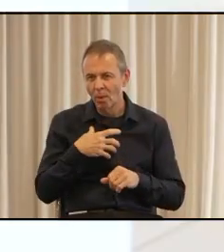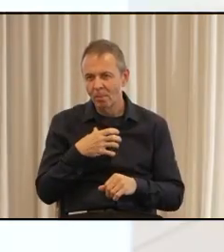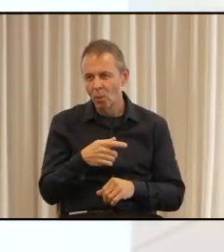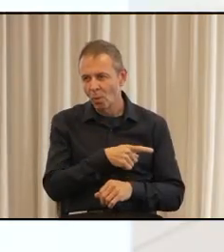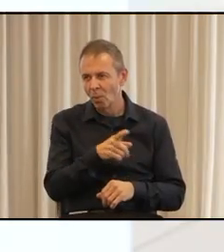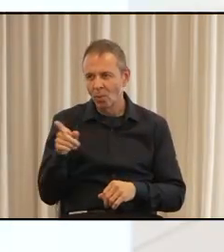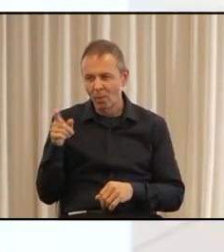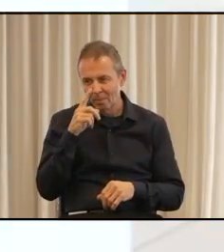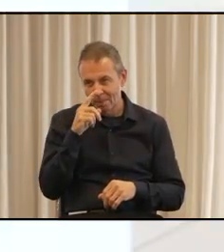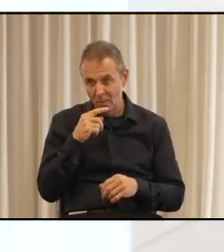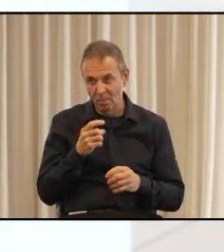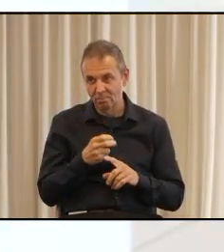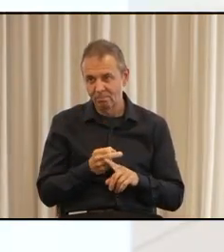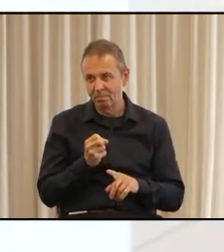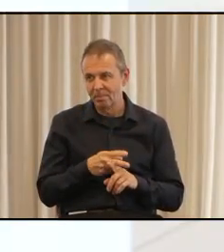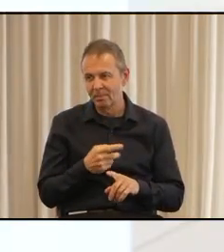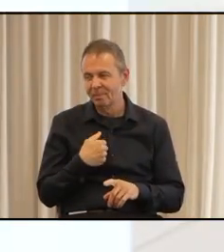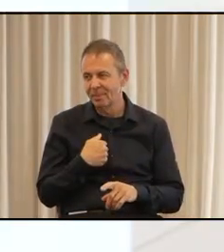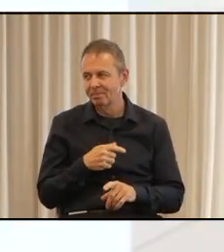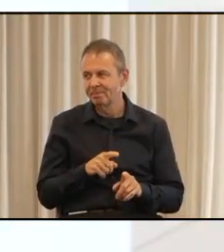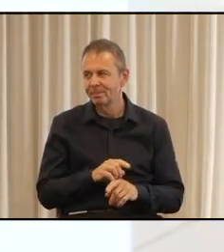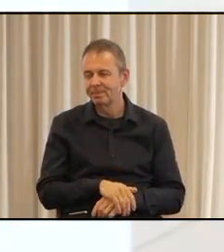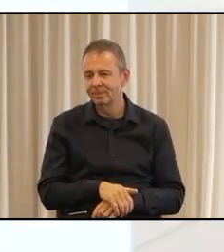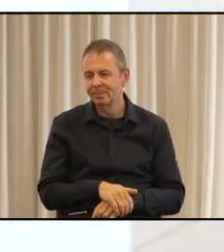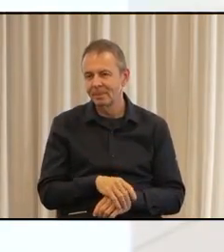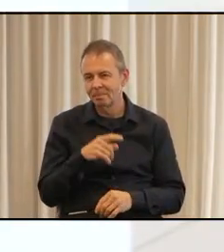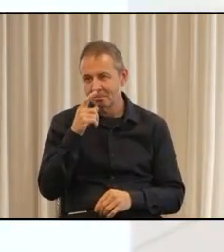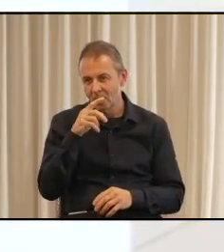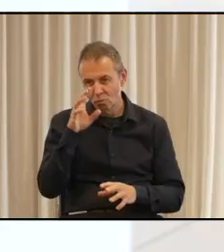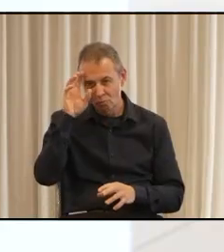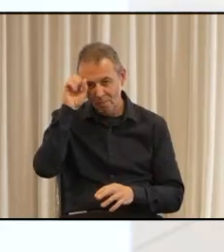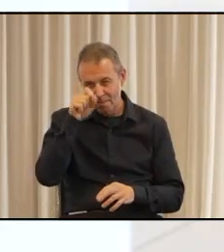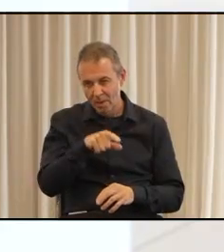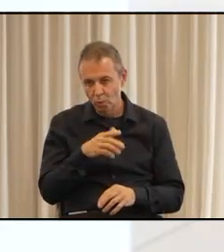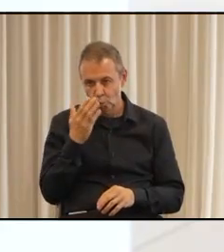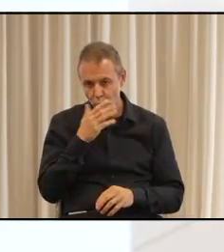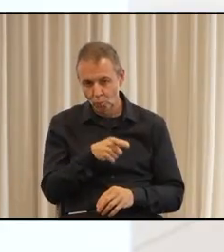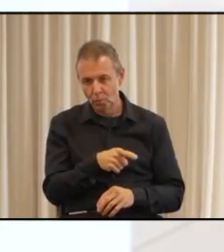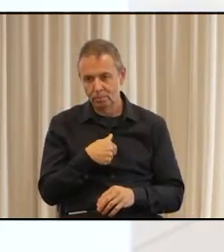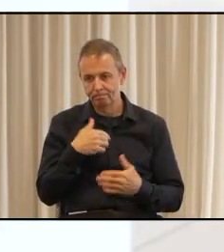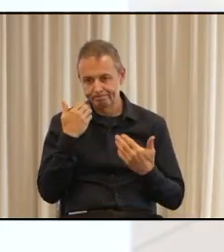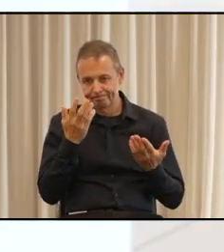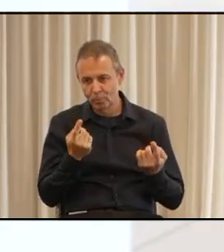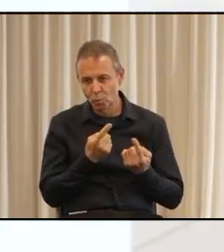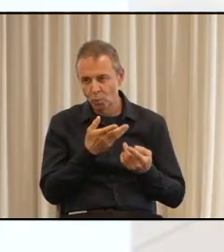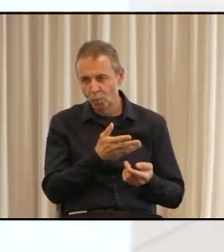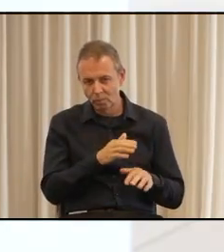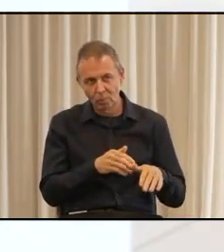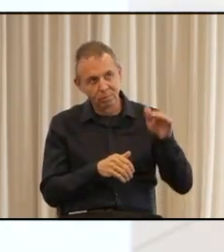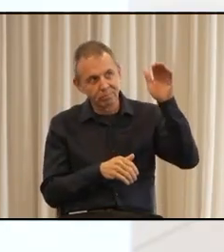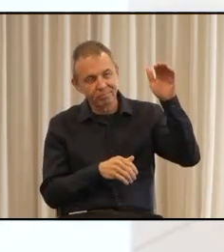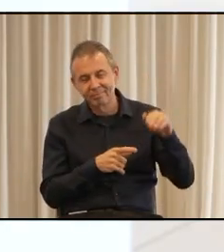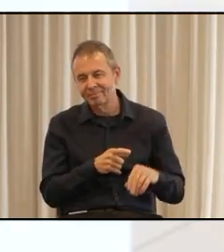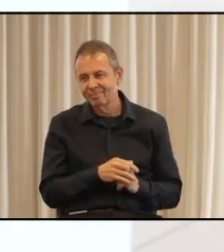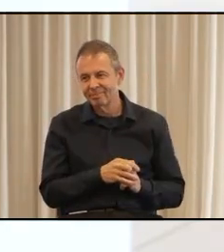I do. There's people who he remembers from school who I don't know who they are anymore because they're now